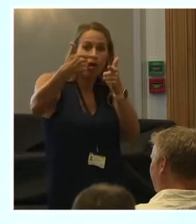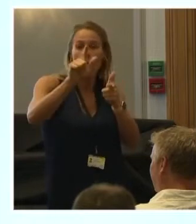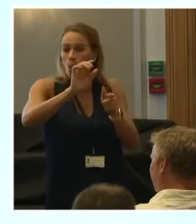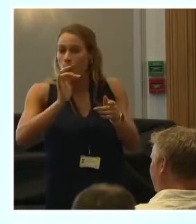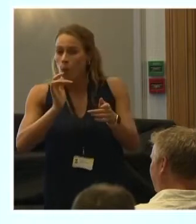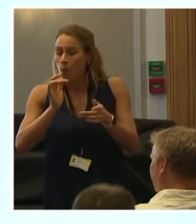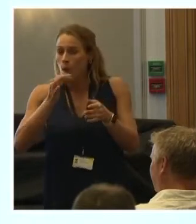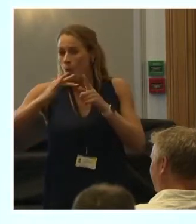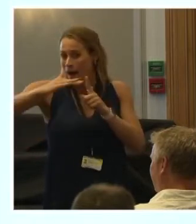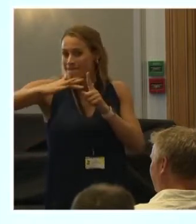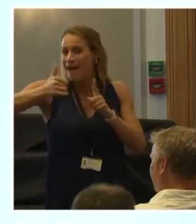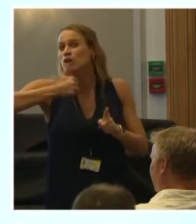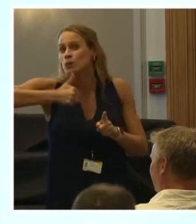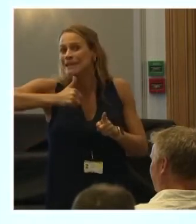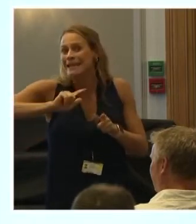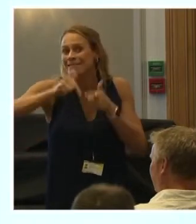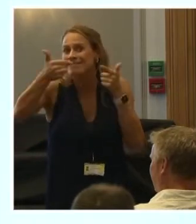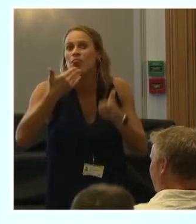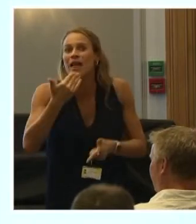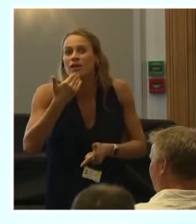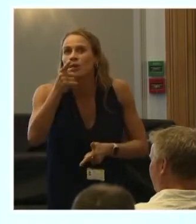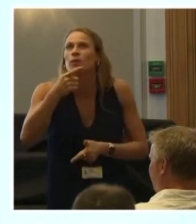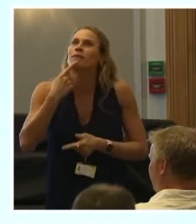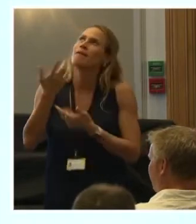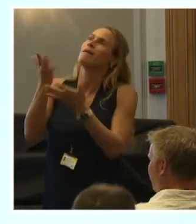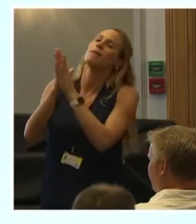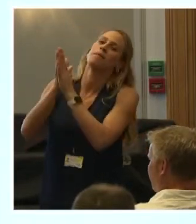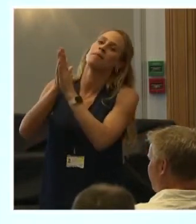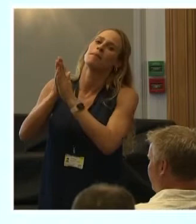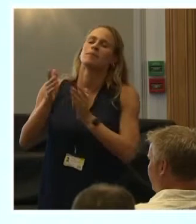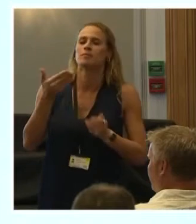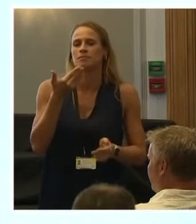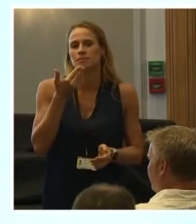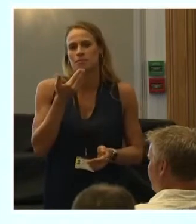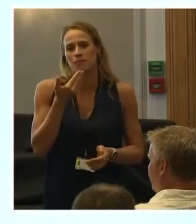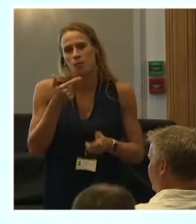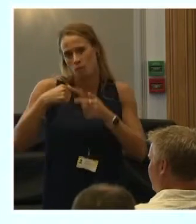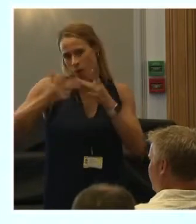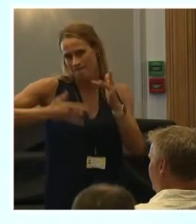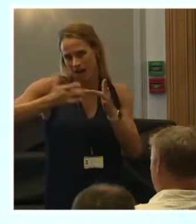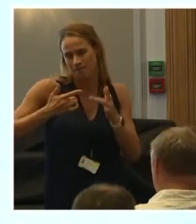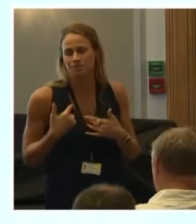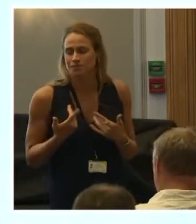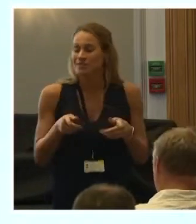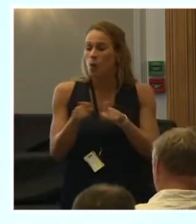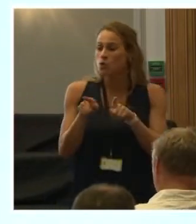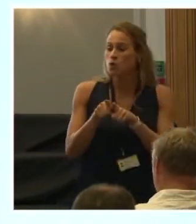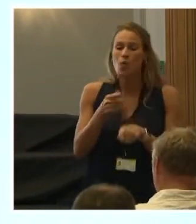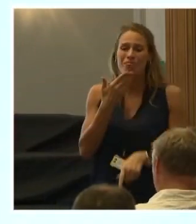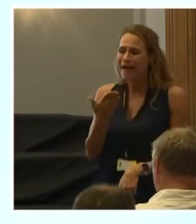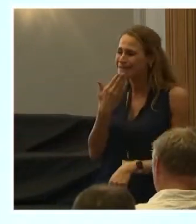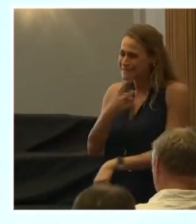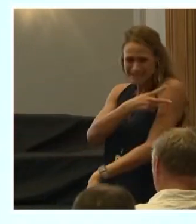so dependent on these days, certainly. I'd like to put a special thank to all of our staff and our volunteers and